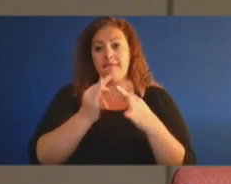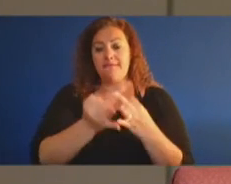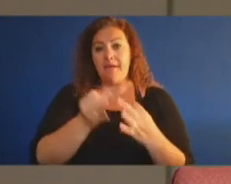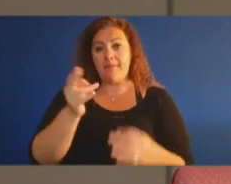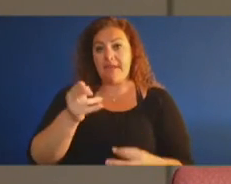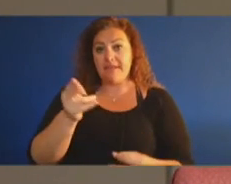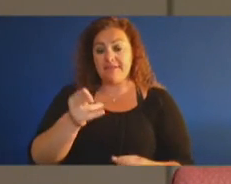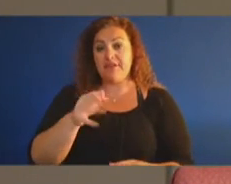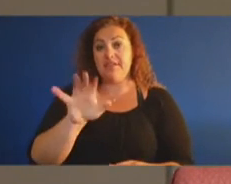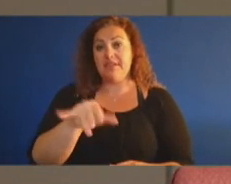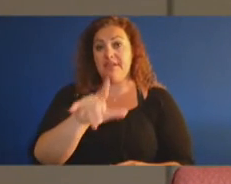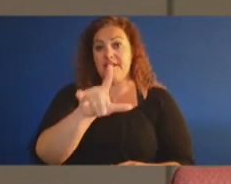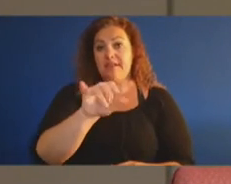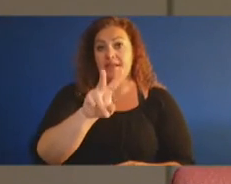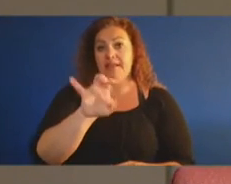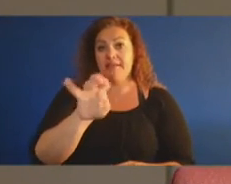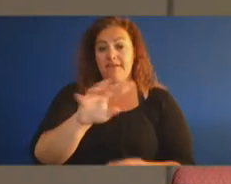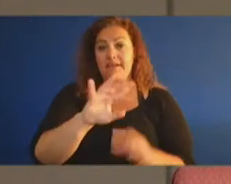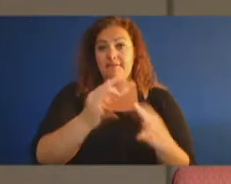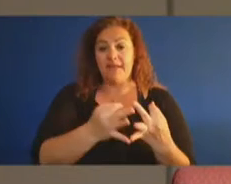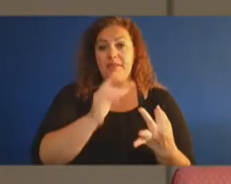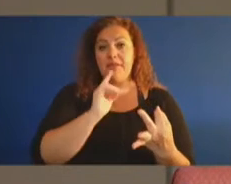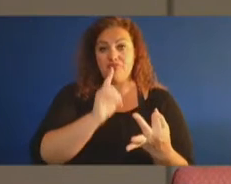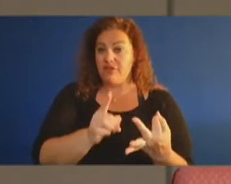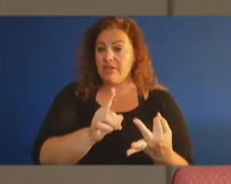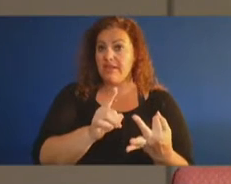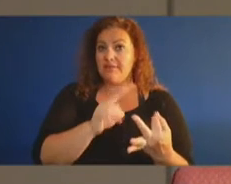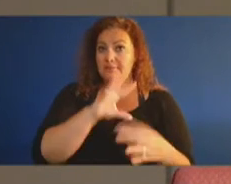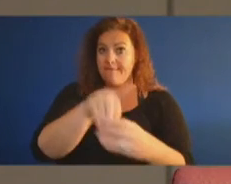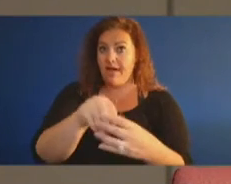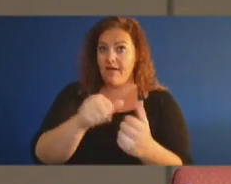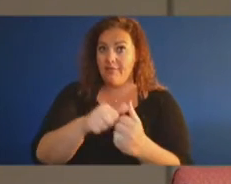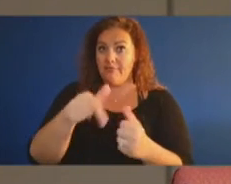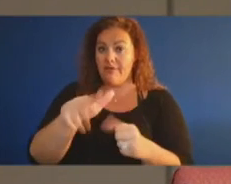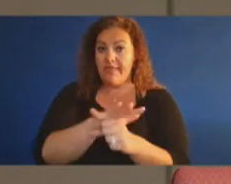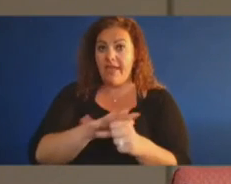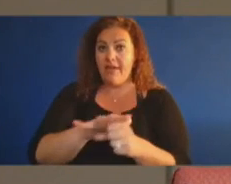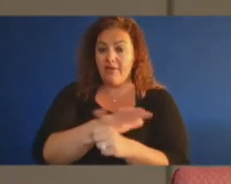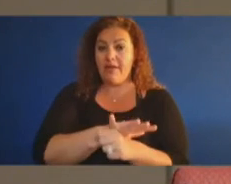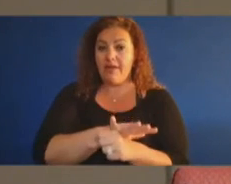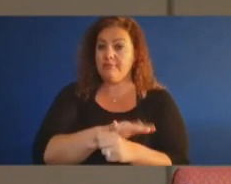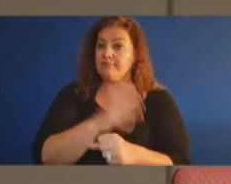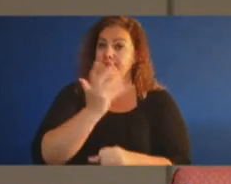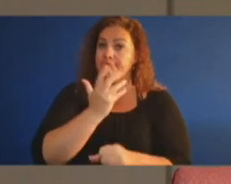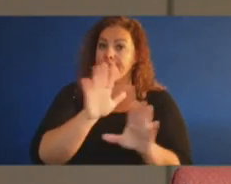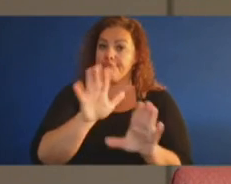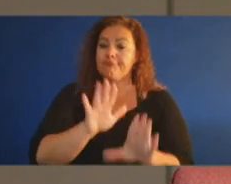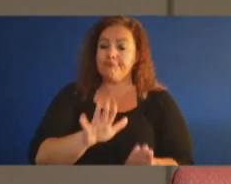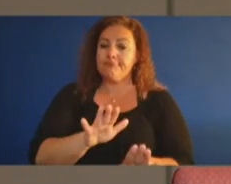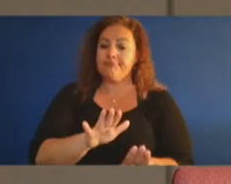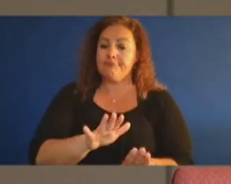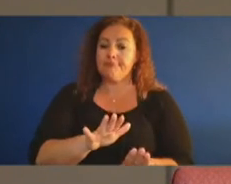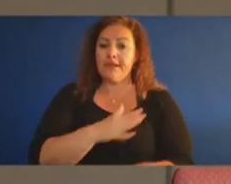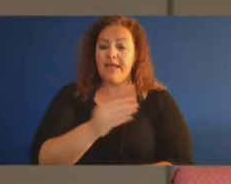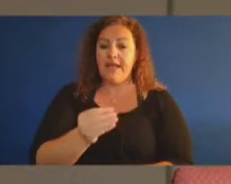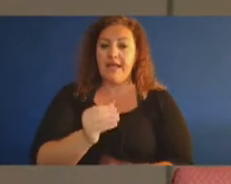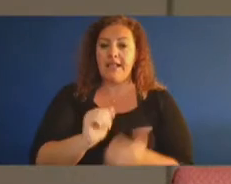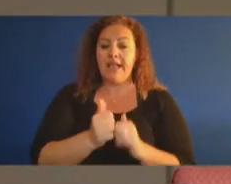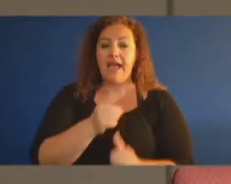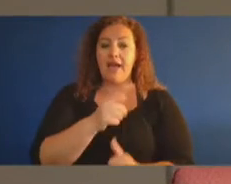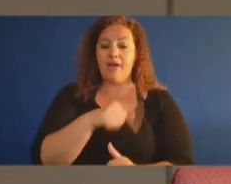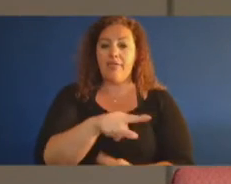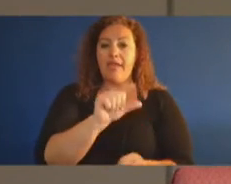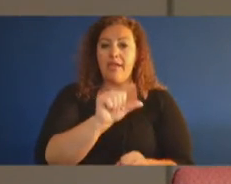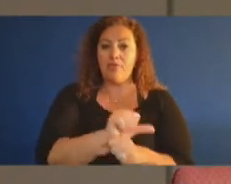family is very invested uh in this area very admirable uh and how they have worked and